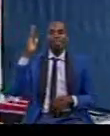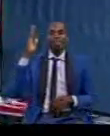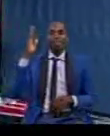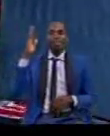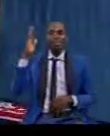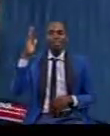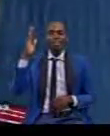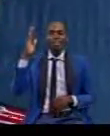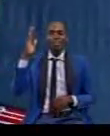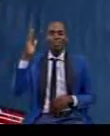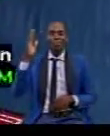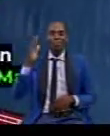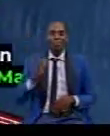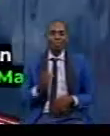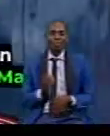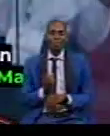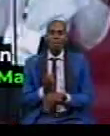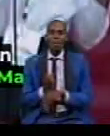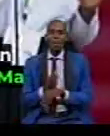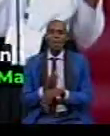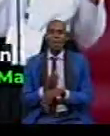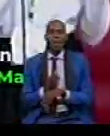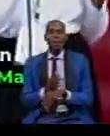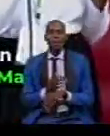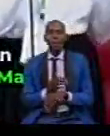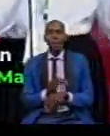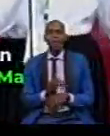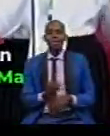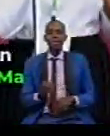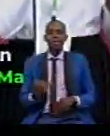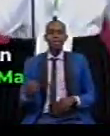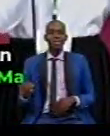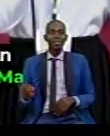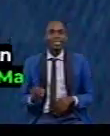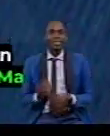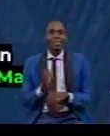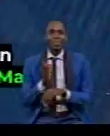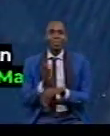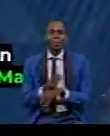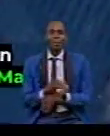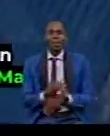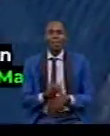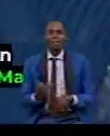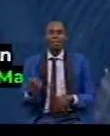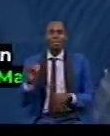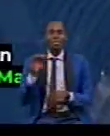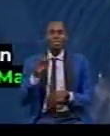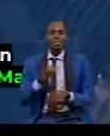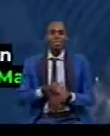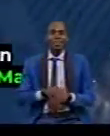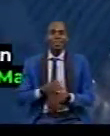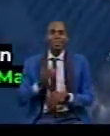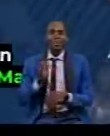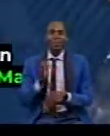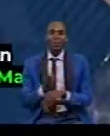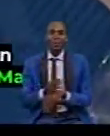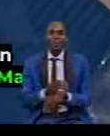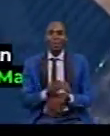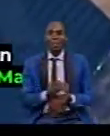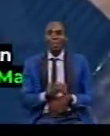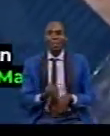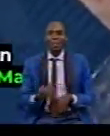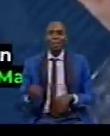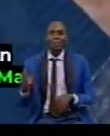for miracle, and you will have your way tonight. It's a night of complete cure.